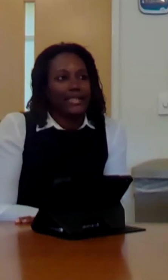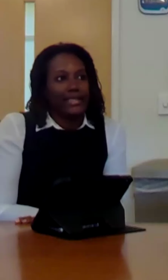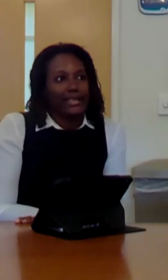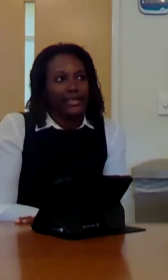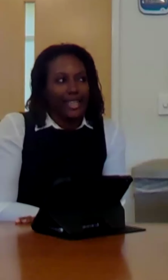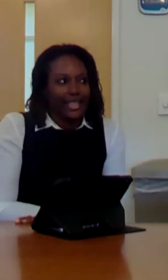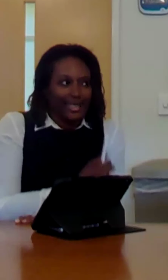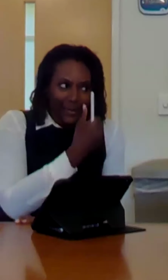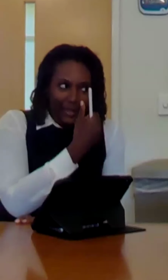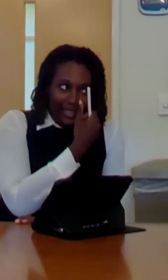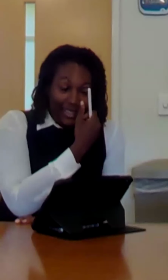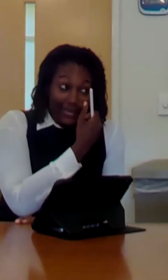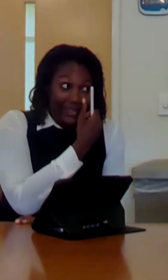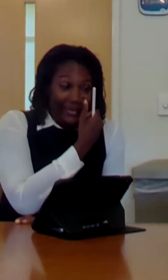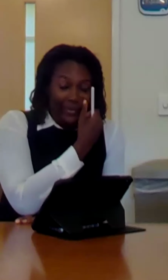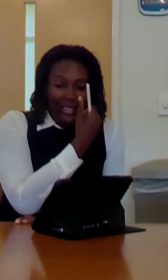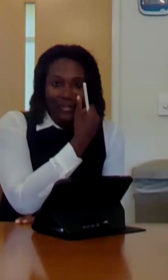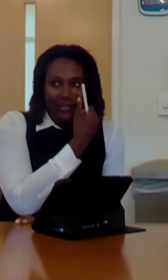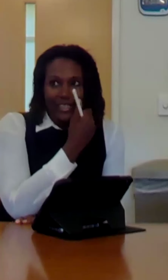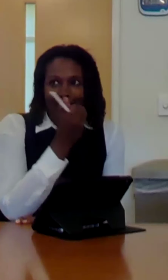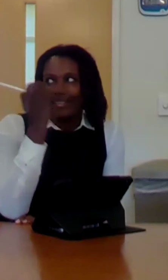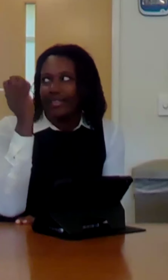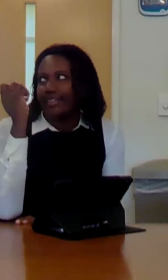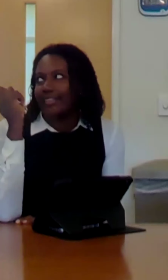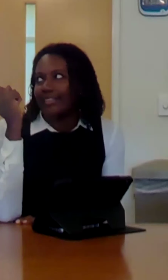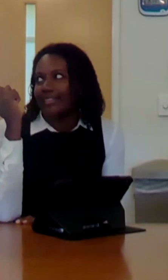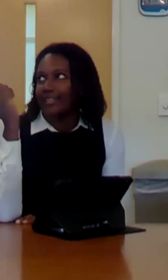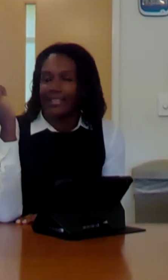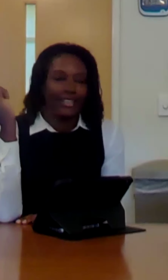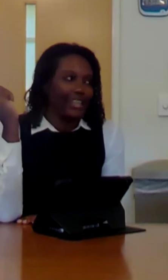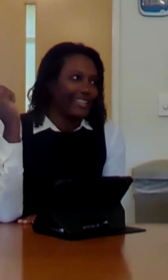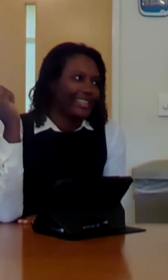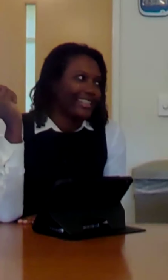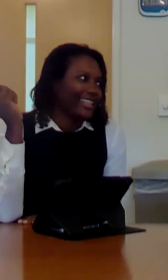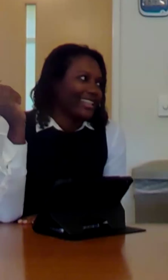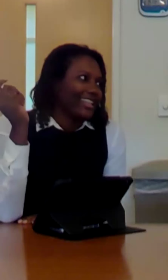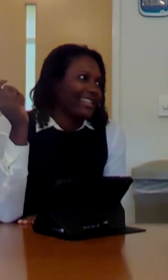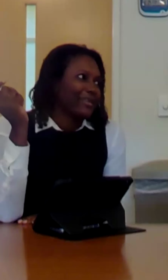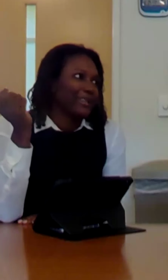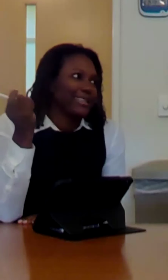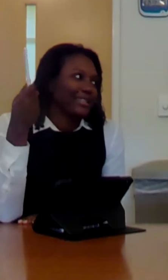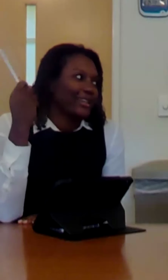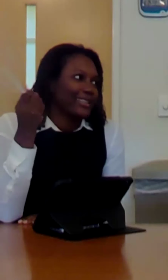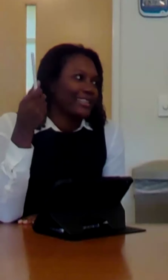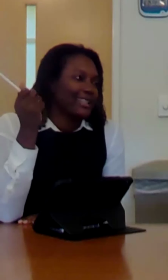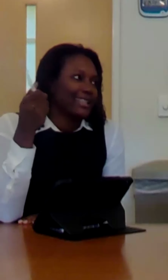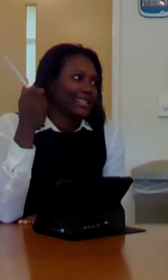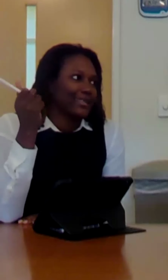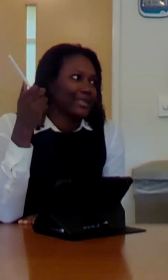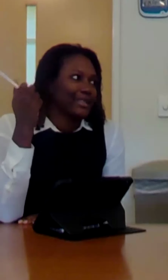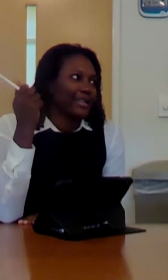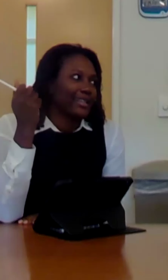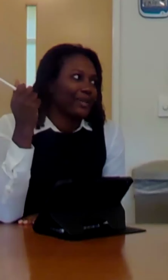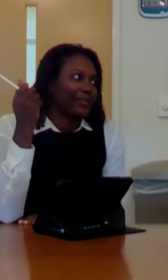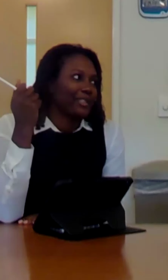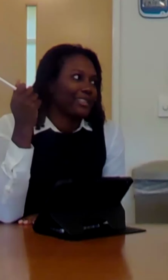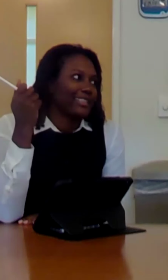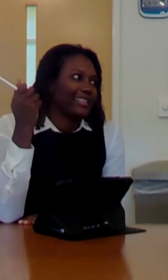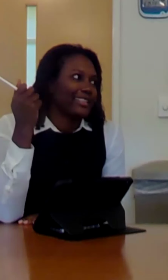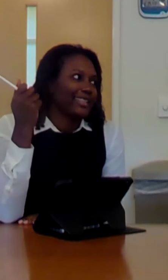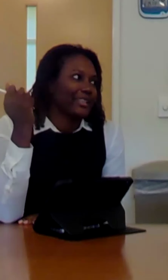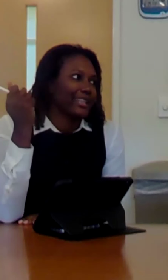that's you. And that's kind of the problem, right? So like they're saying like, they took all these studies that were like